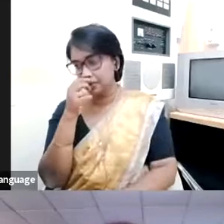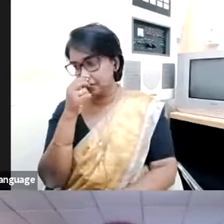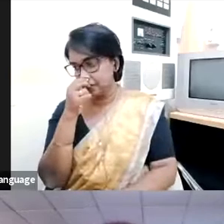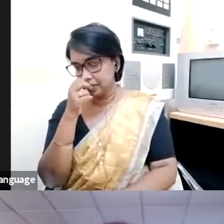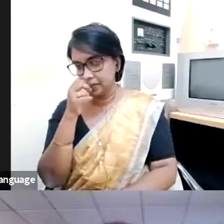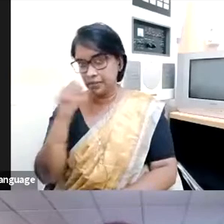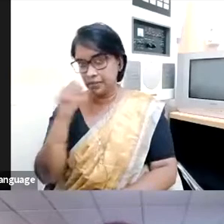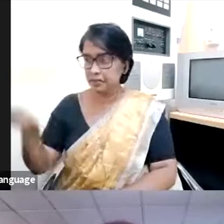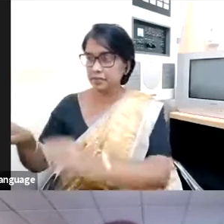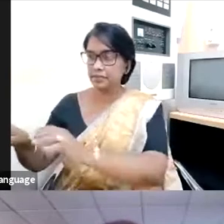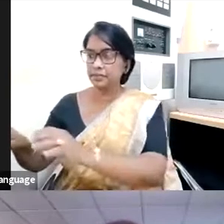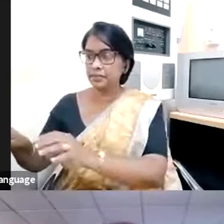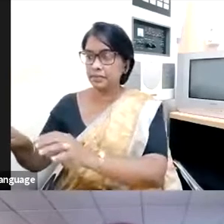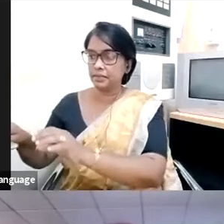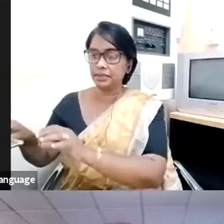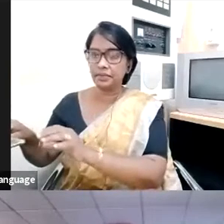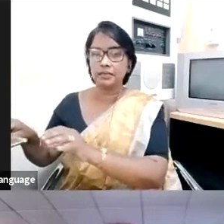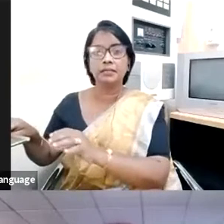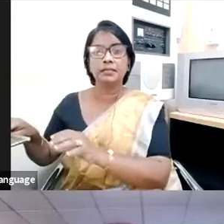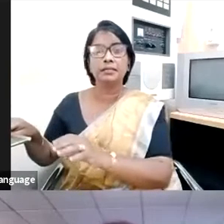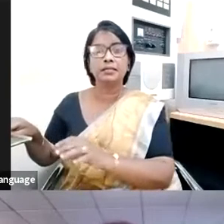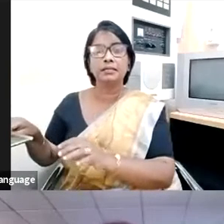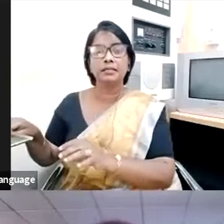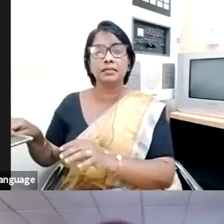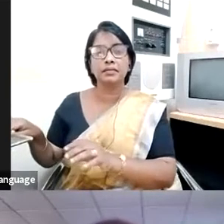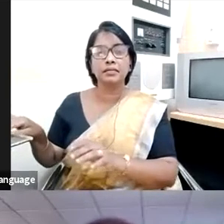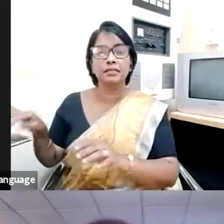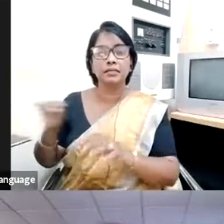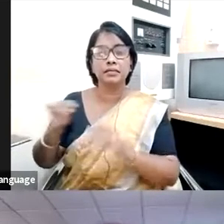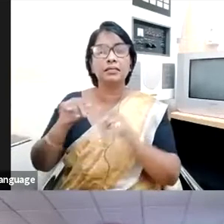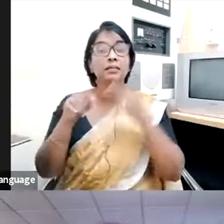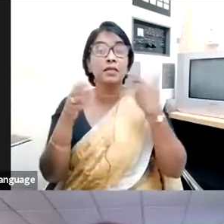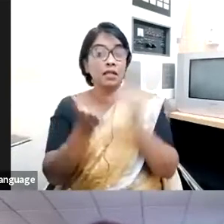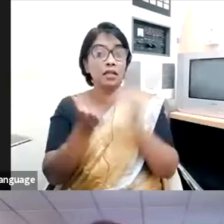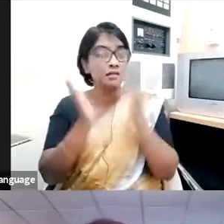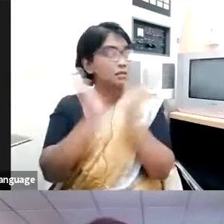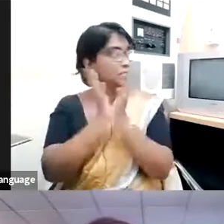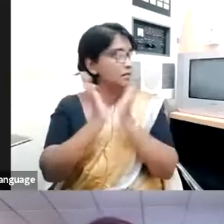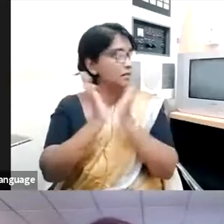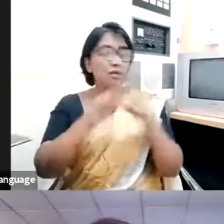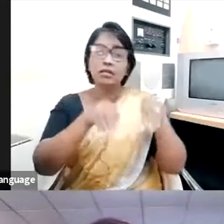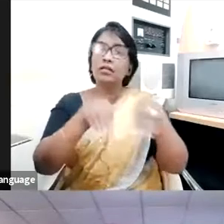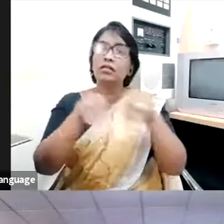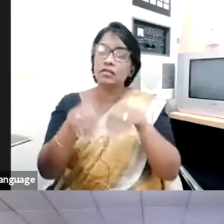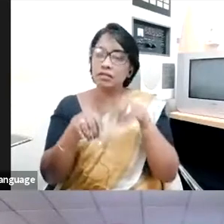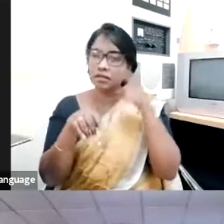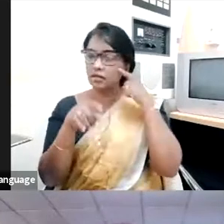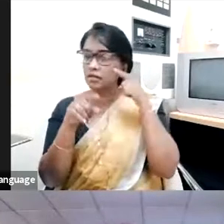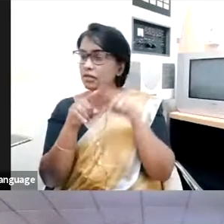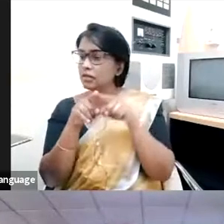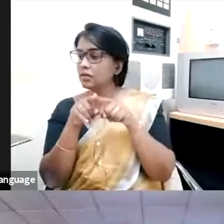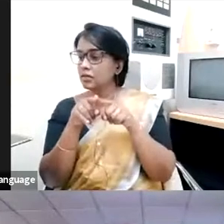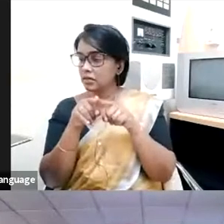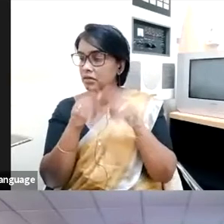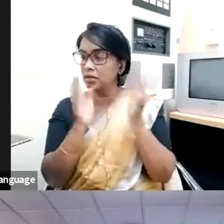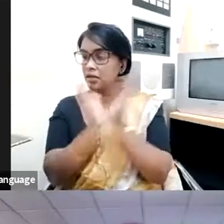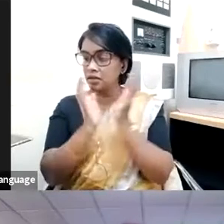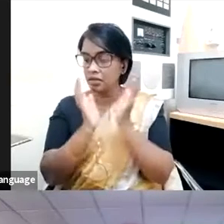Since reforestation and ecosystem restoration seems to be one of the highest priorities for the private sector, do